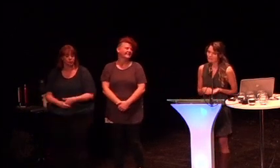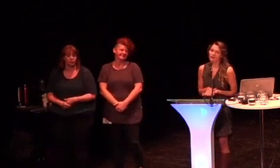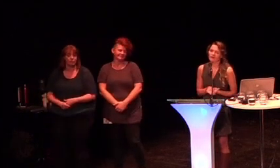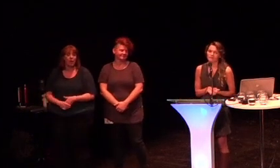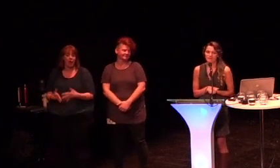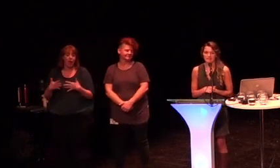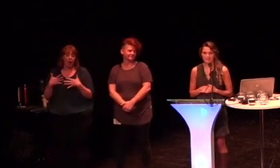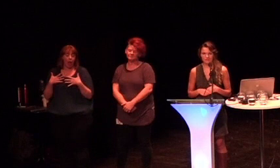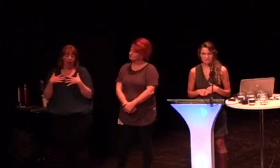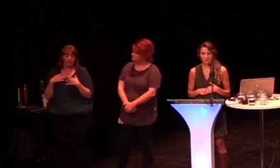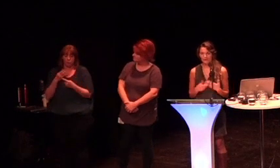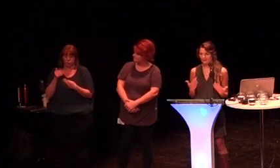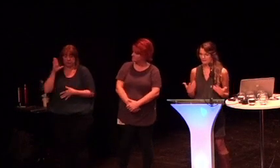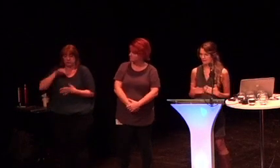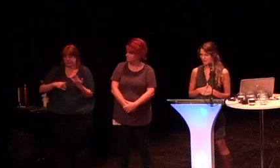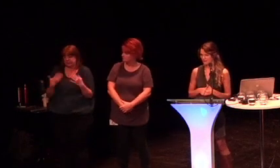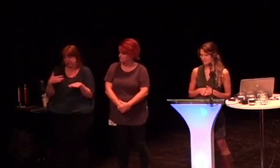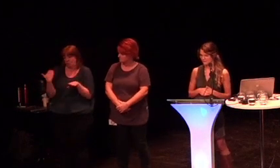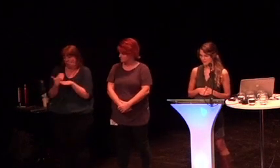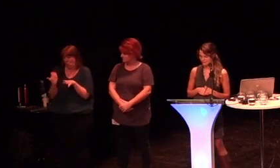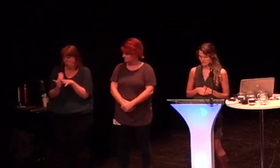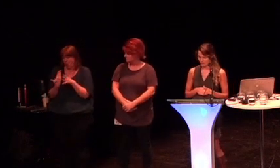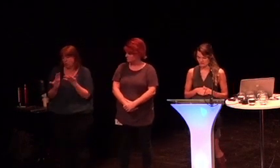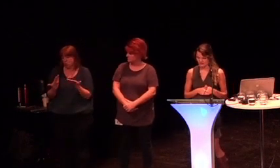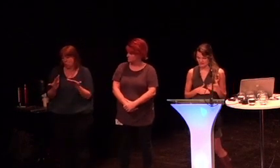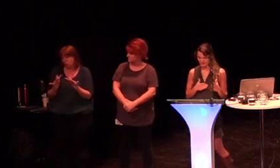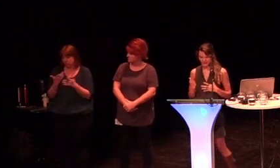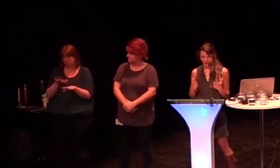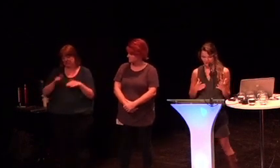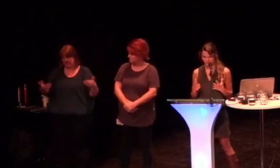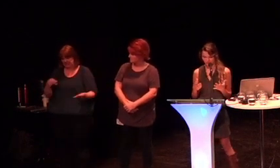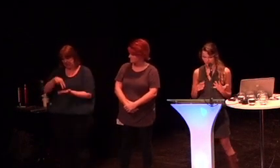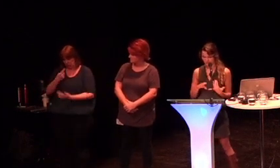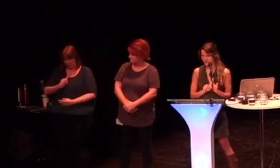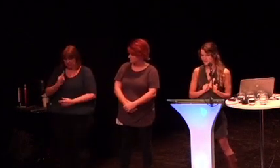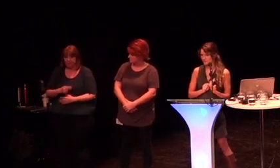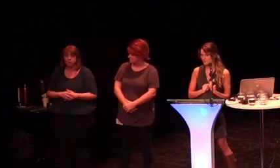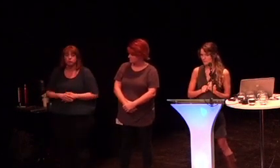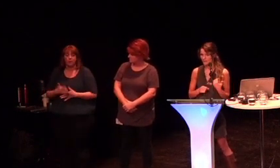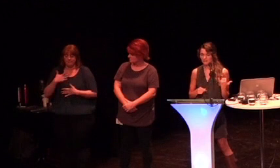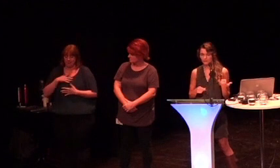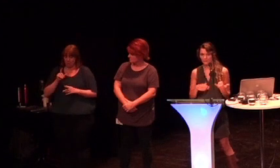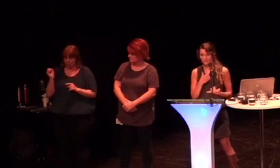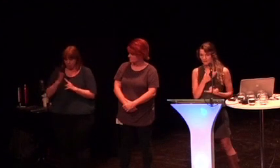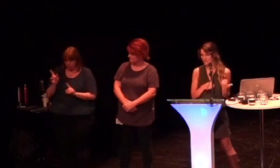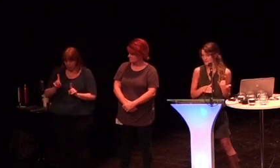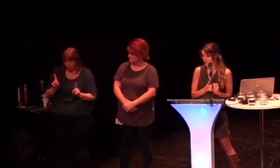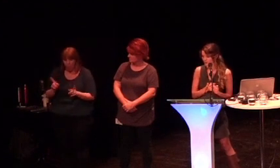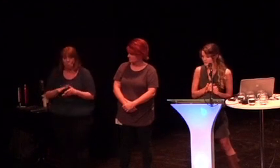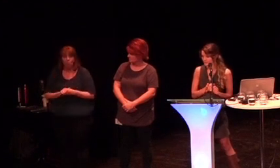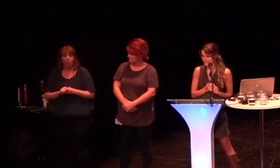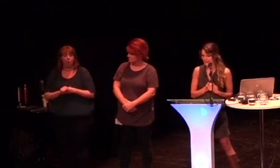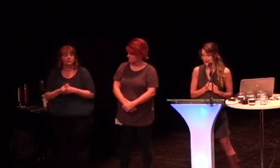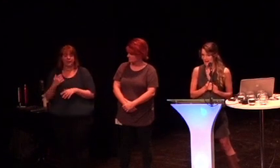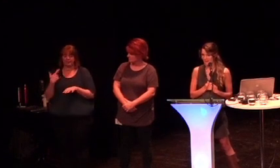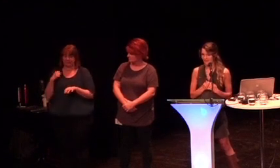But I've got a couple of experiences working on stage, and for me things that are important, I like to talk about the time I did